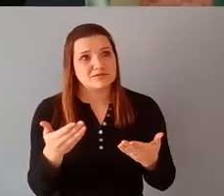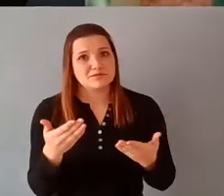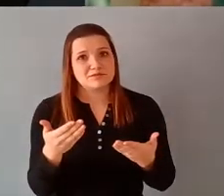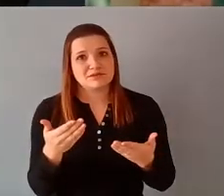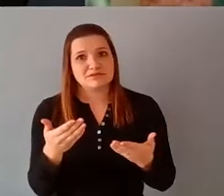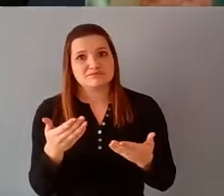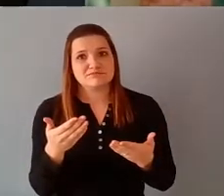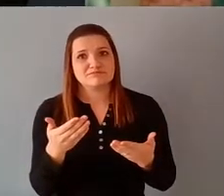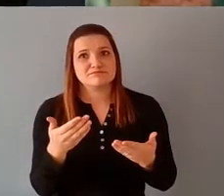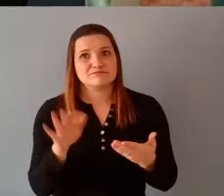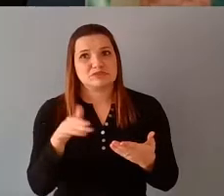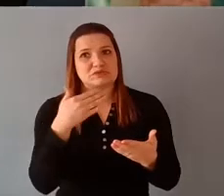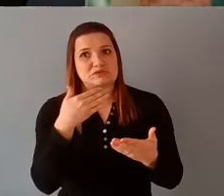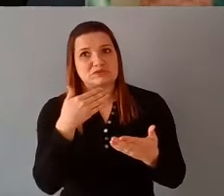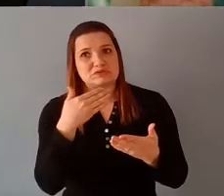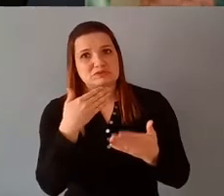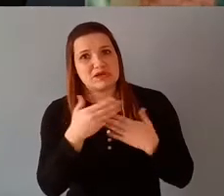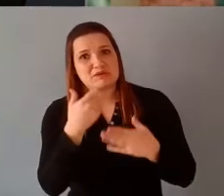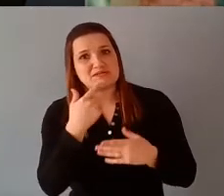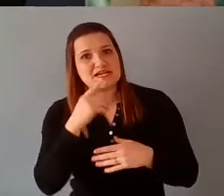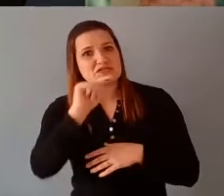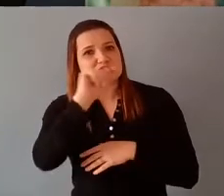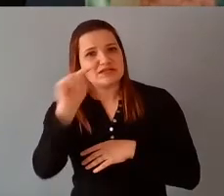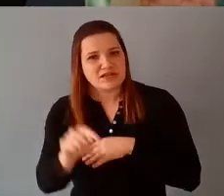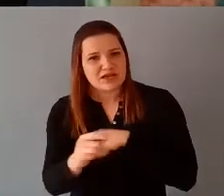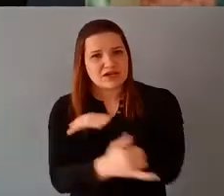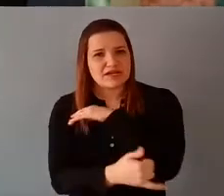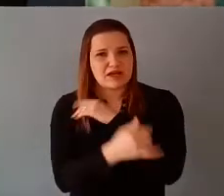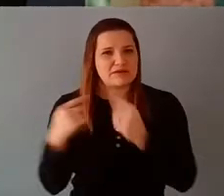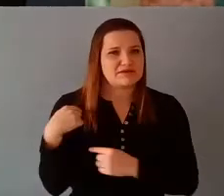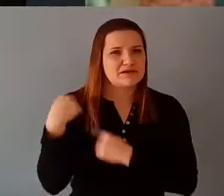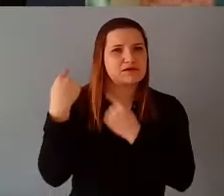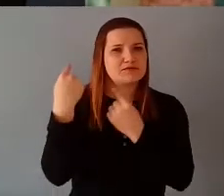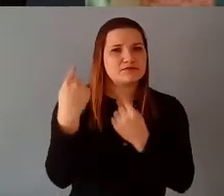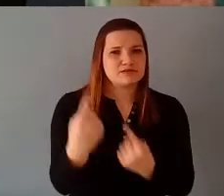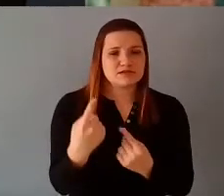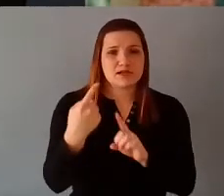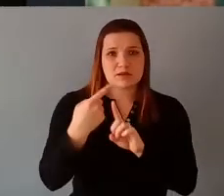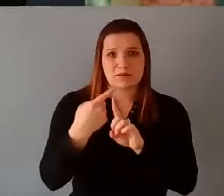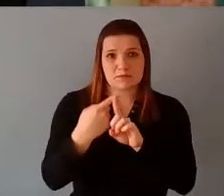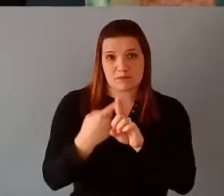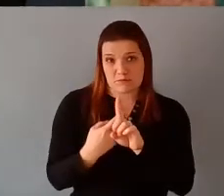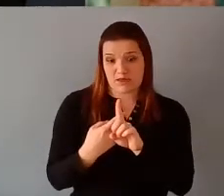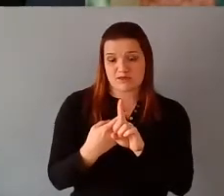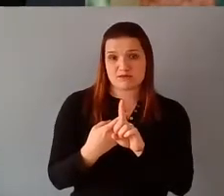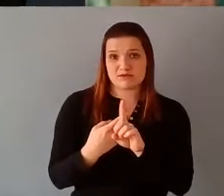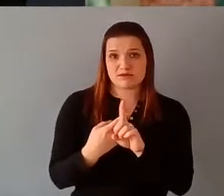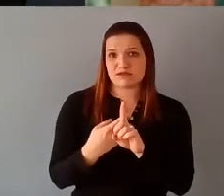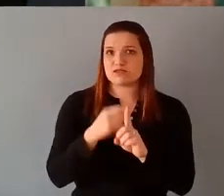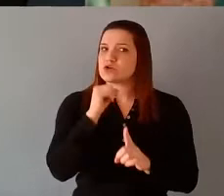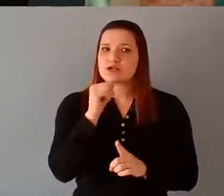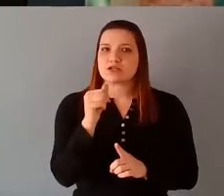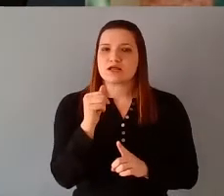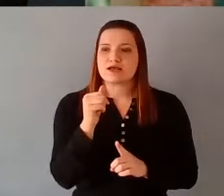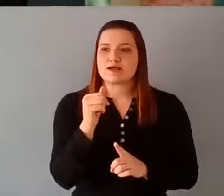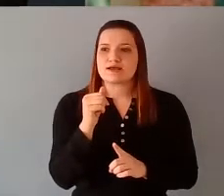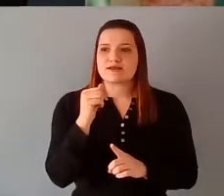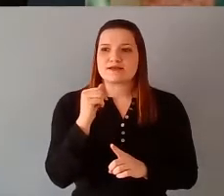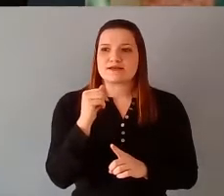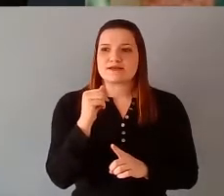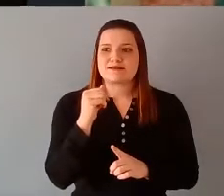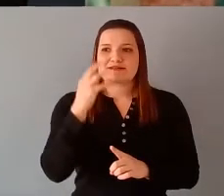that I would say Tulare County in this last month is not experiencing the same intensity